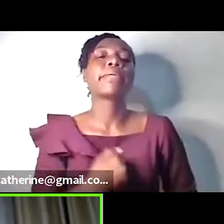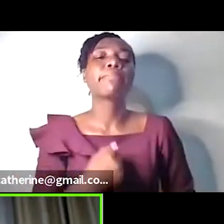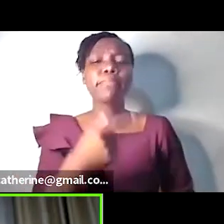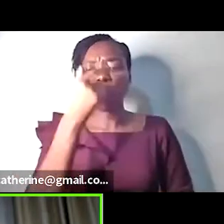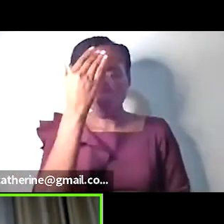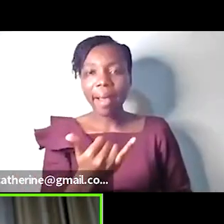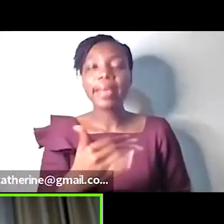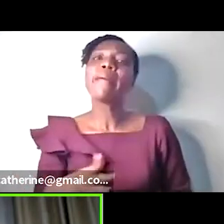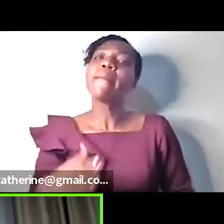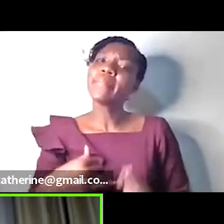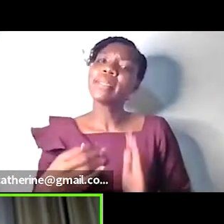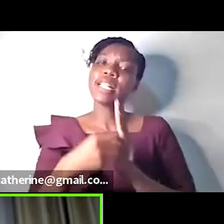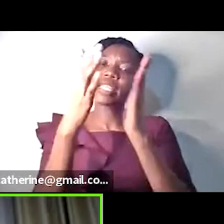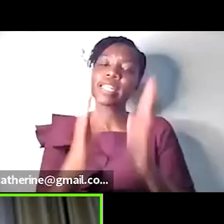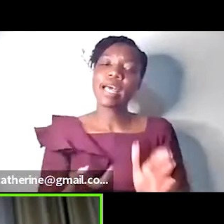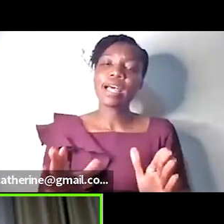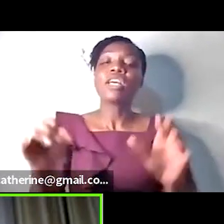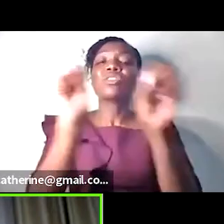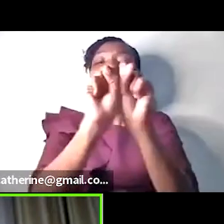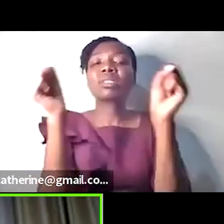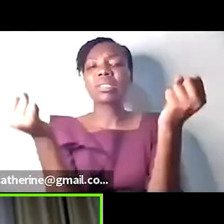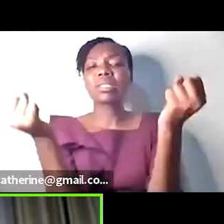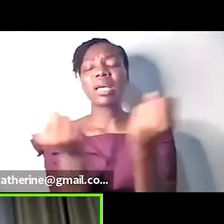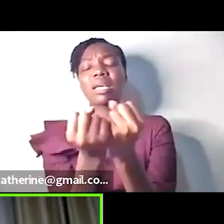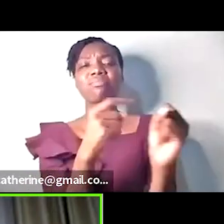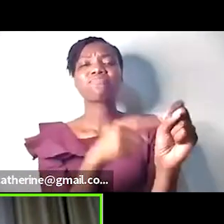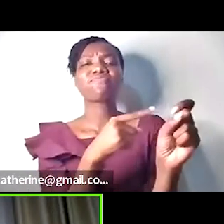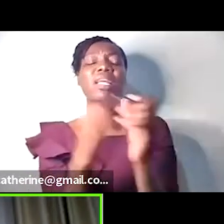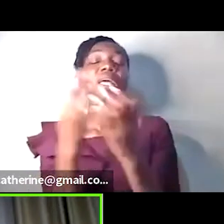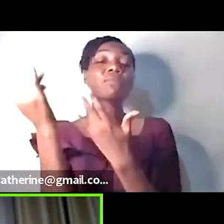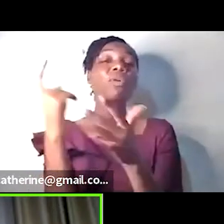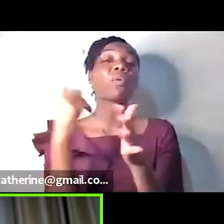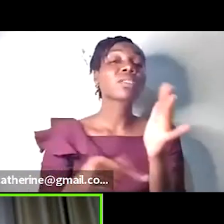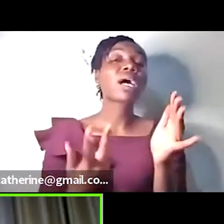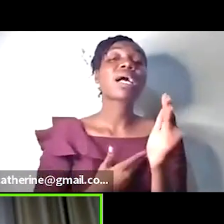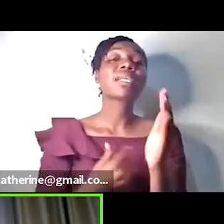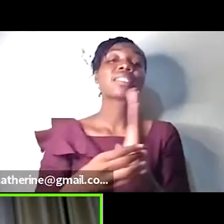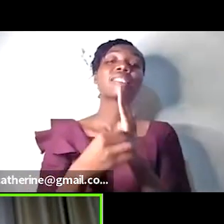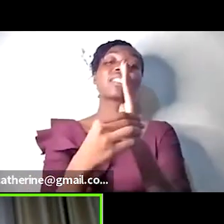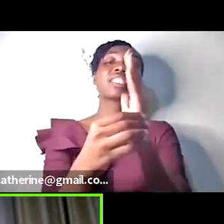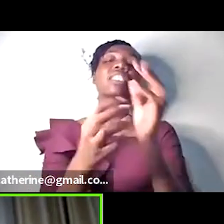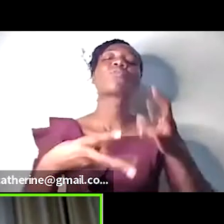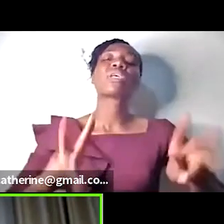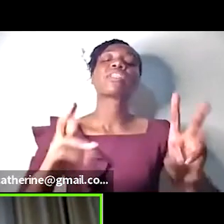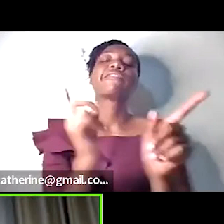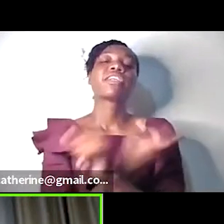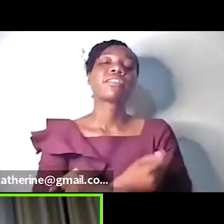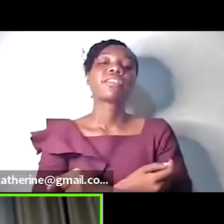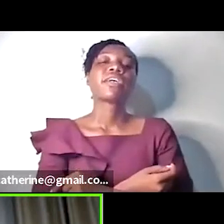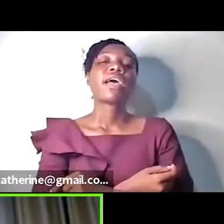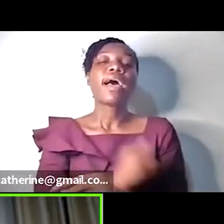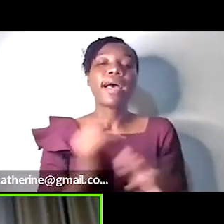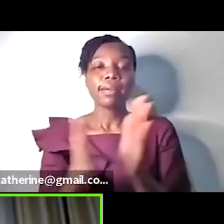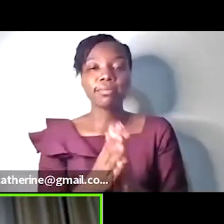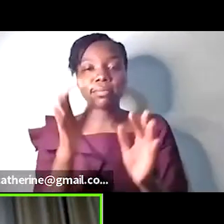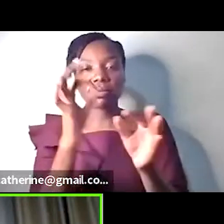society expects us to act in different ways, and even the way we raise the children matters. If you raise your